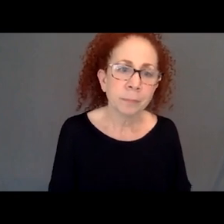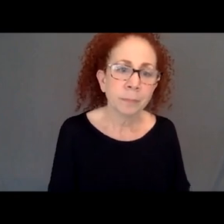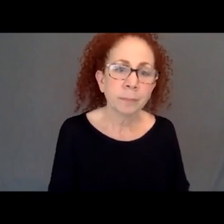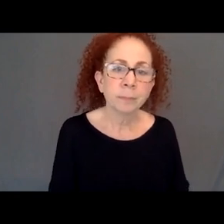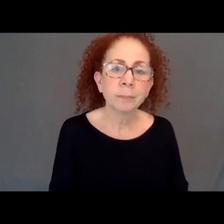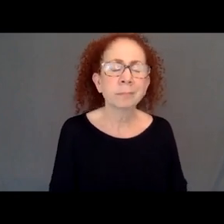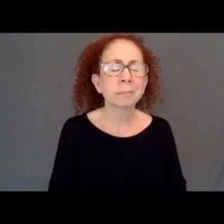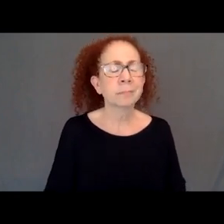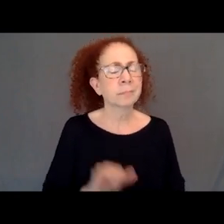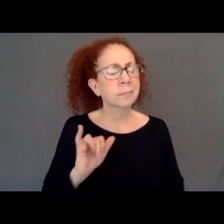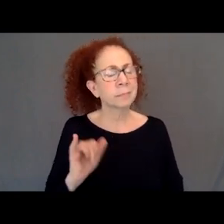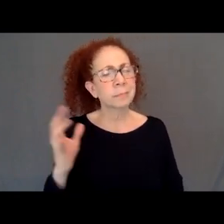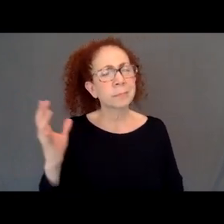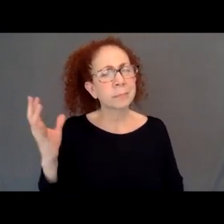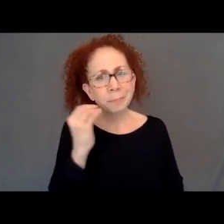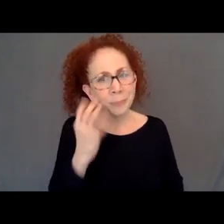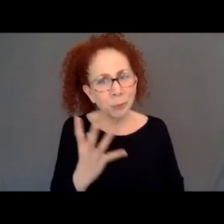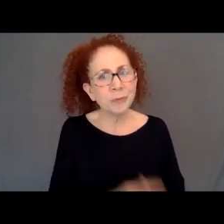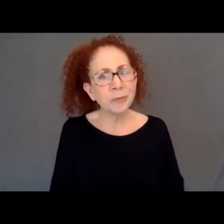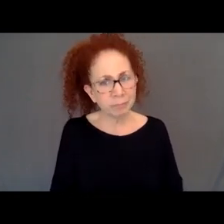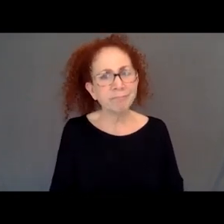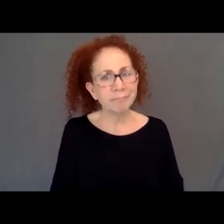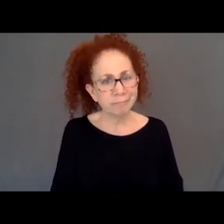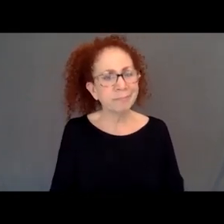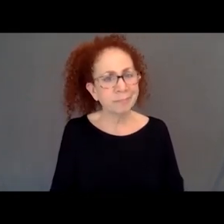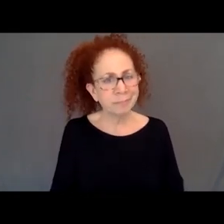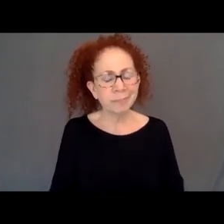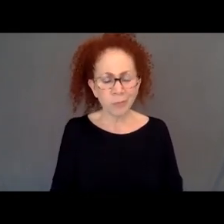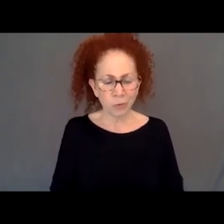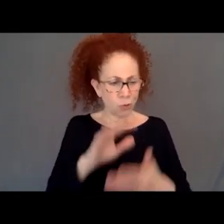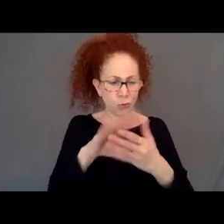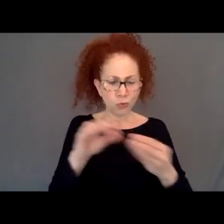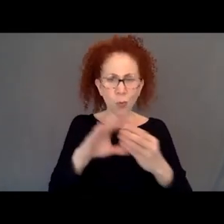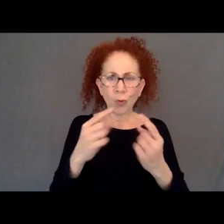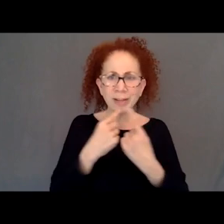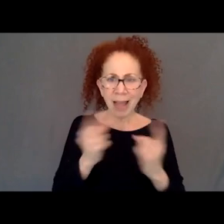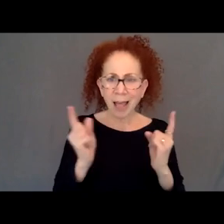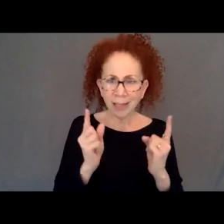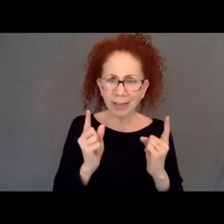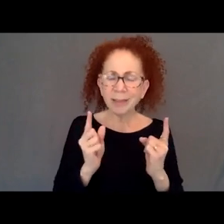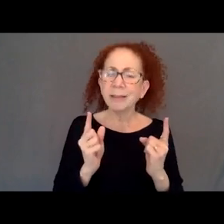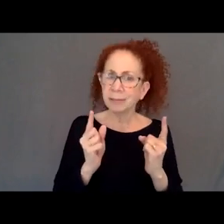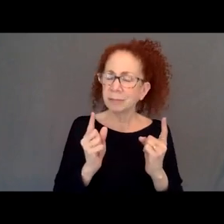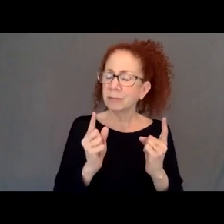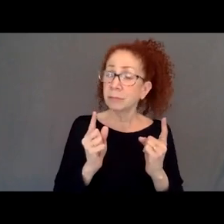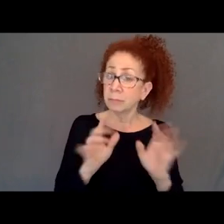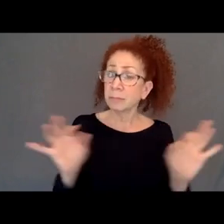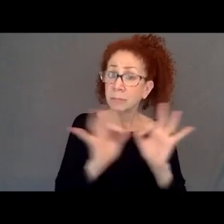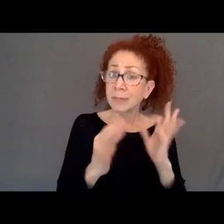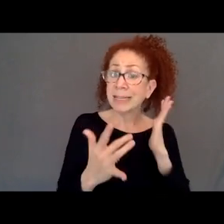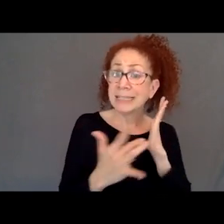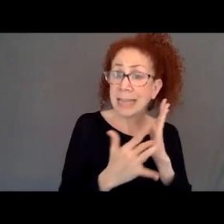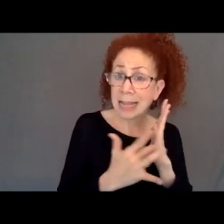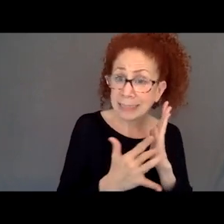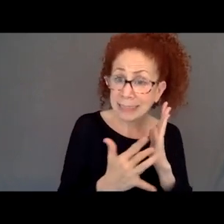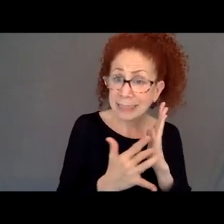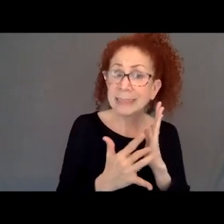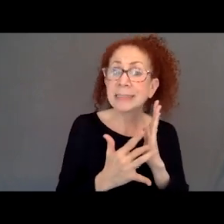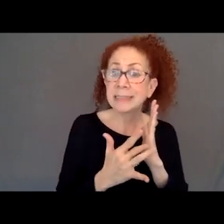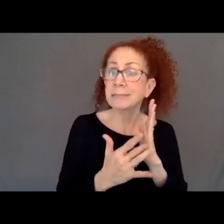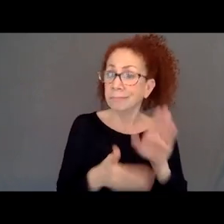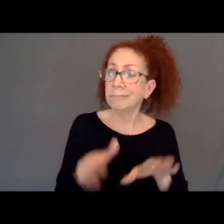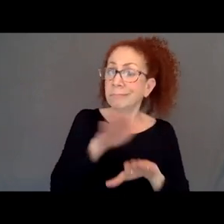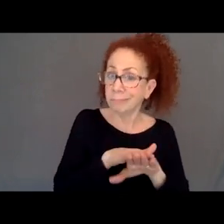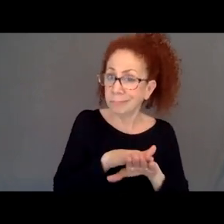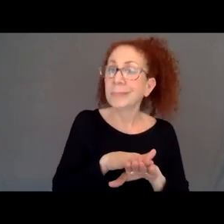Yeah, I think that's so beautiful, the way that you're bringing in how storytelling is one of these major techniques or practices that's also pulled into